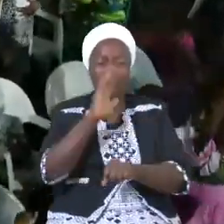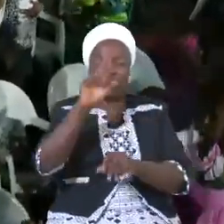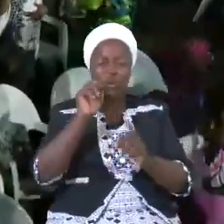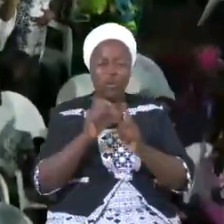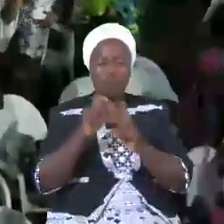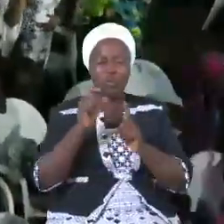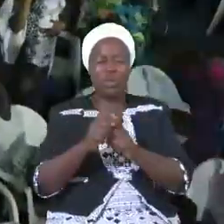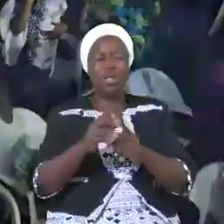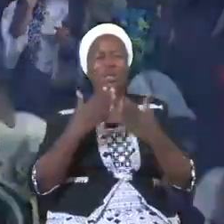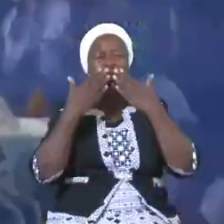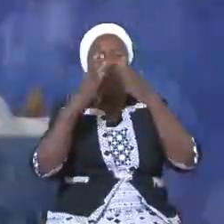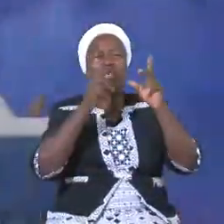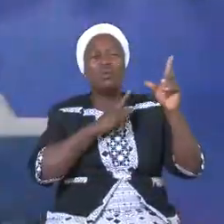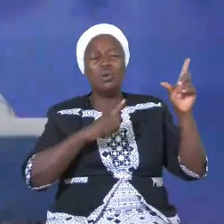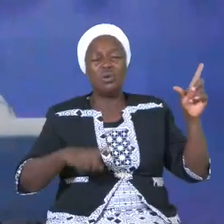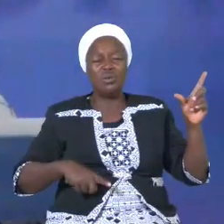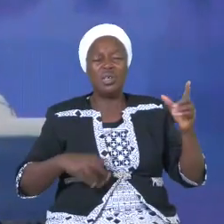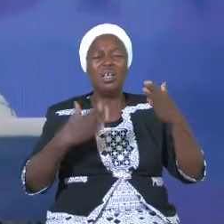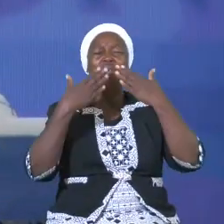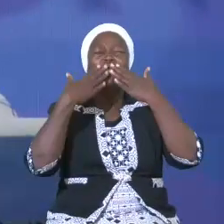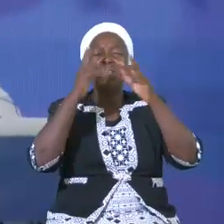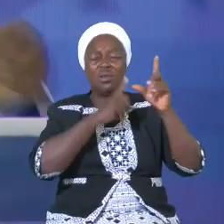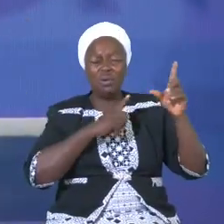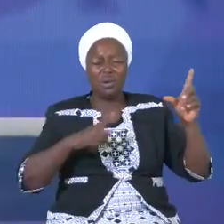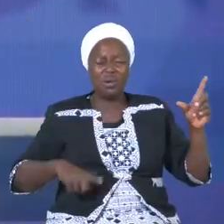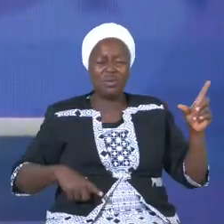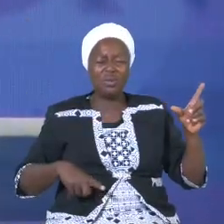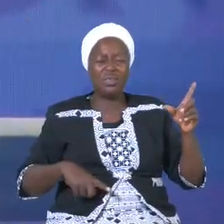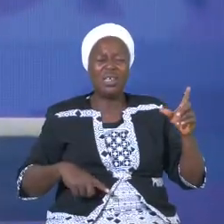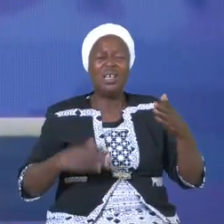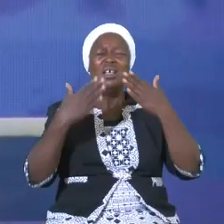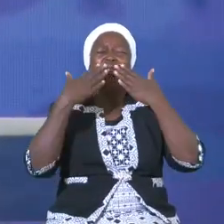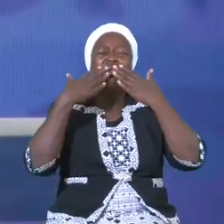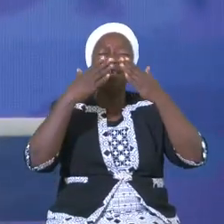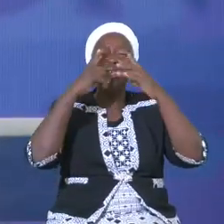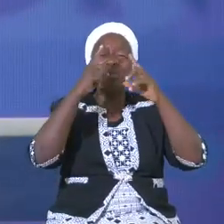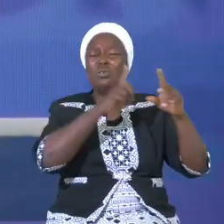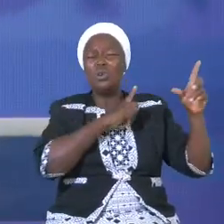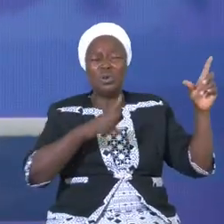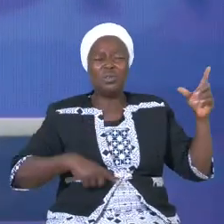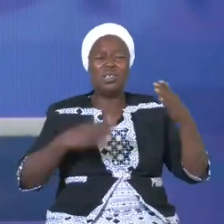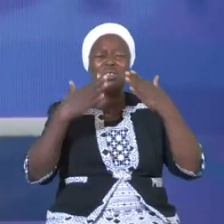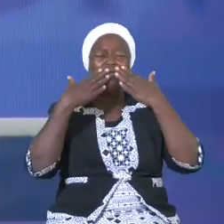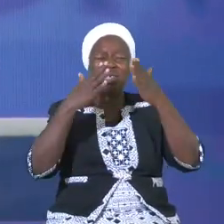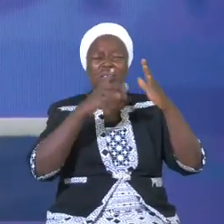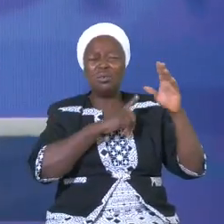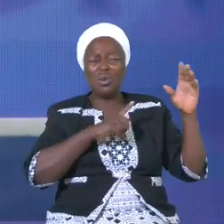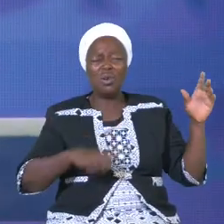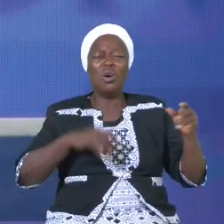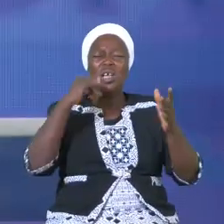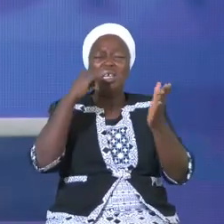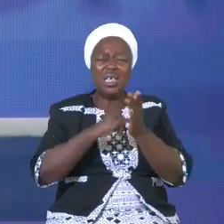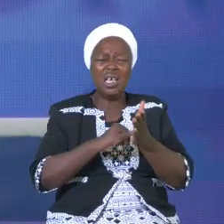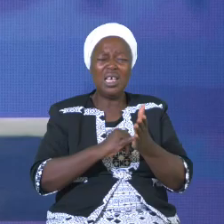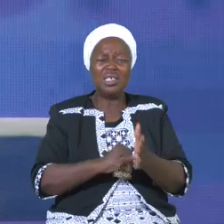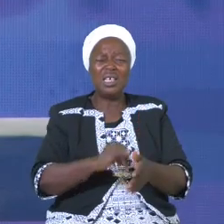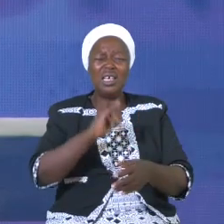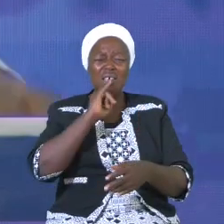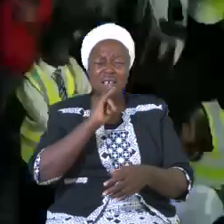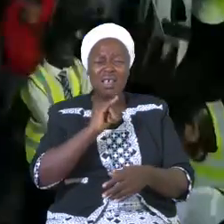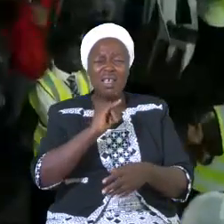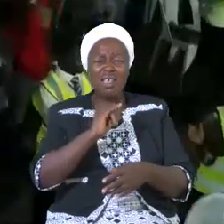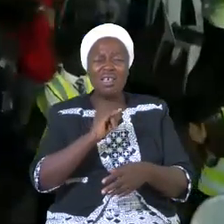thank you lord thank you lord thank you lord it is